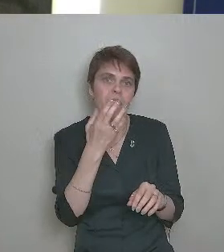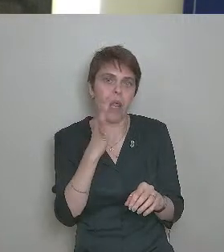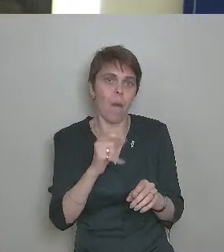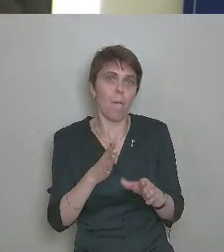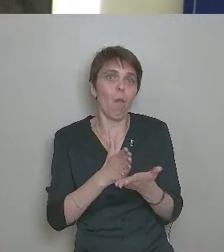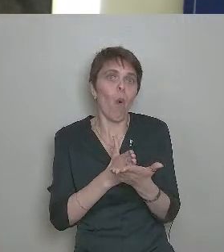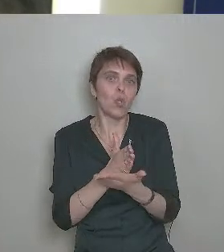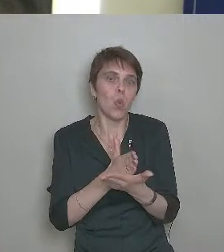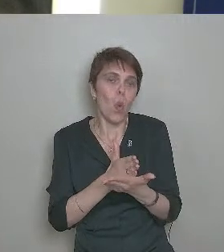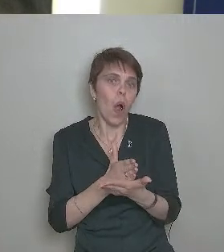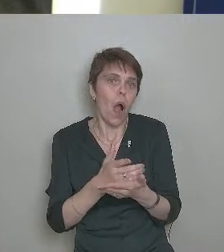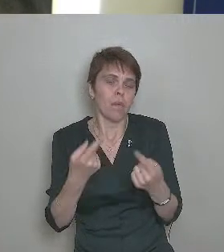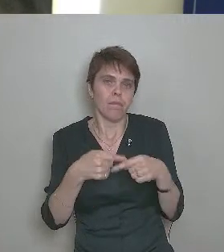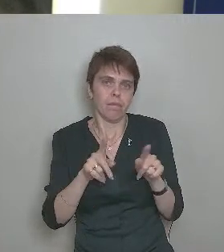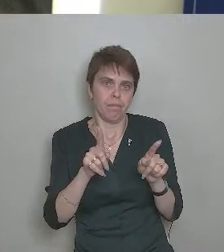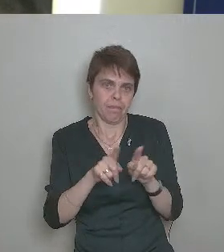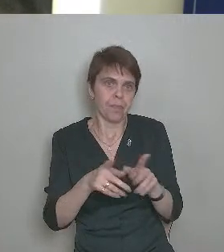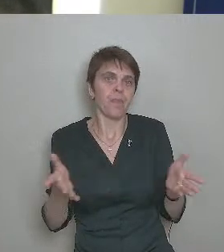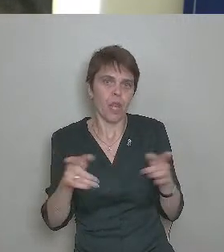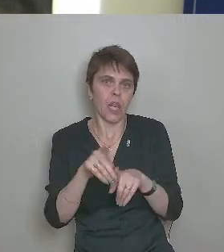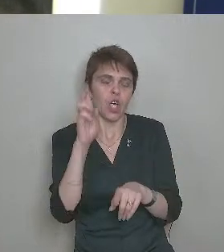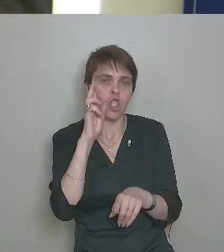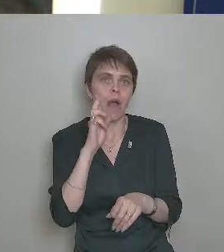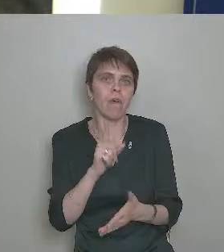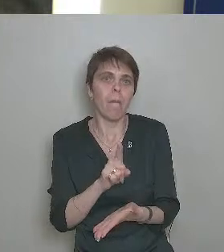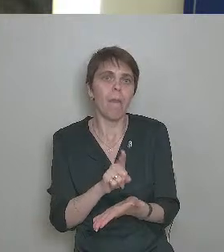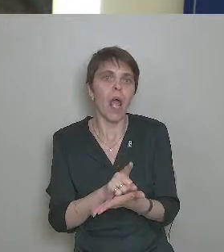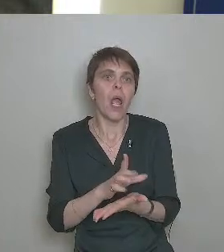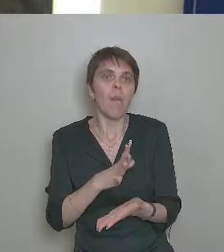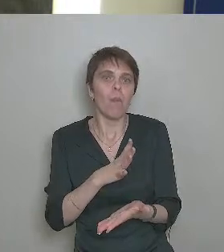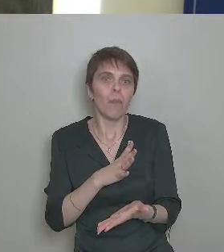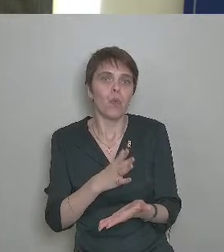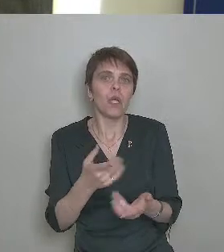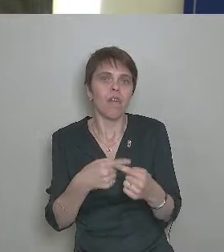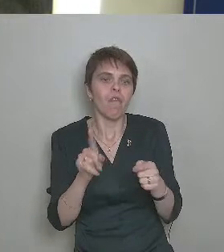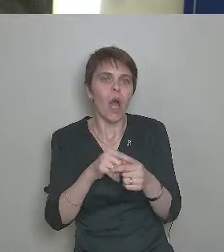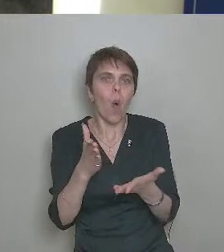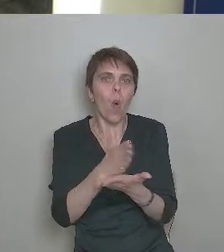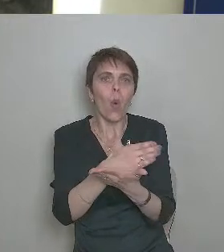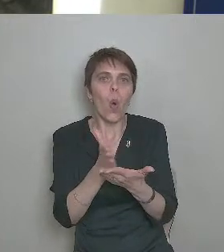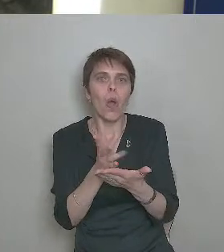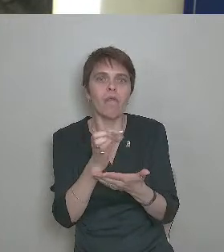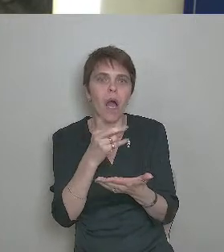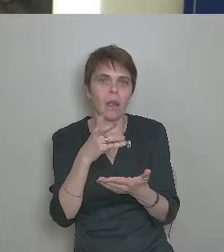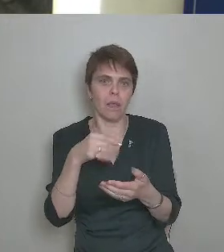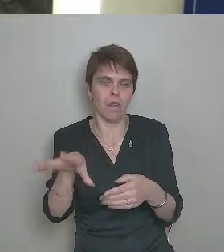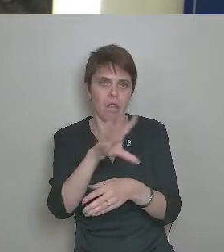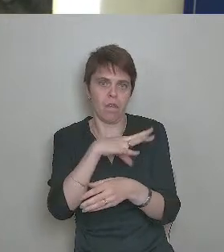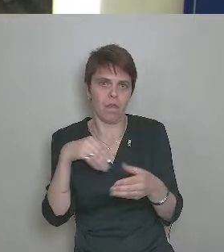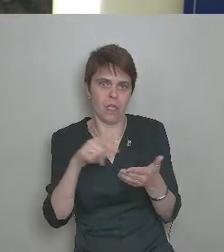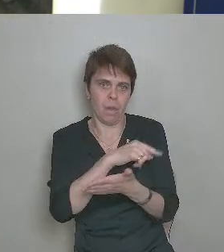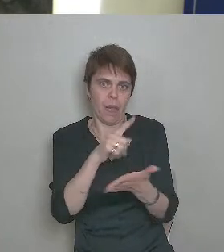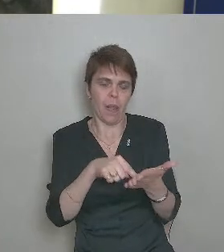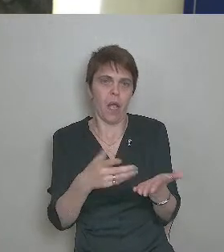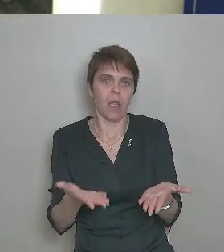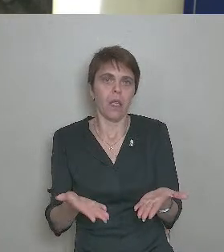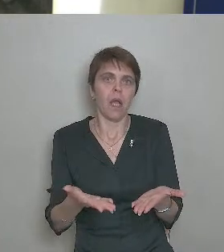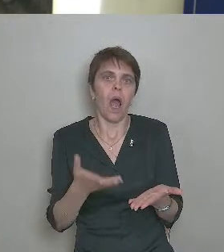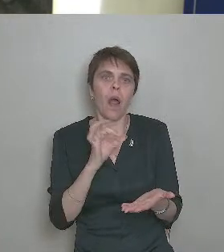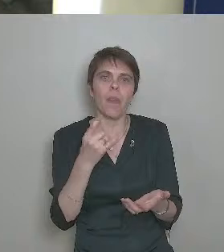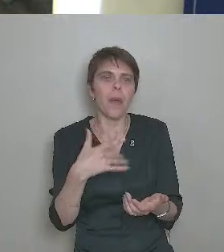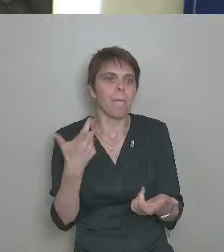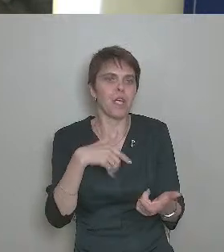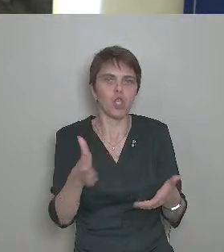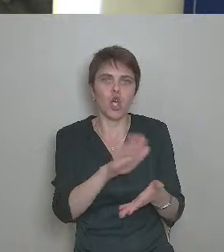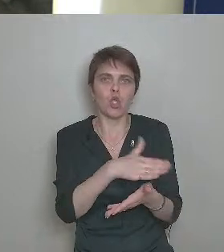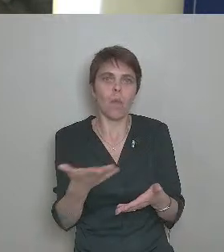an administrative service, and it's based on the principle of application, and the state has to address all the issues between the bodies,